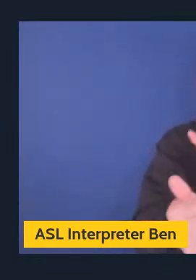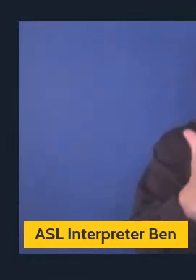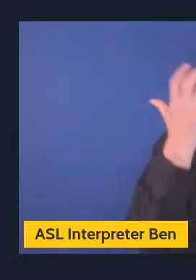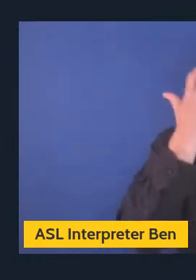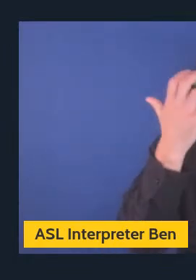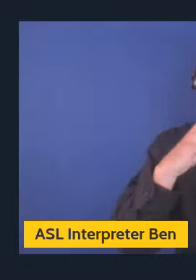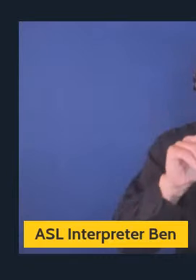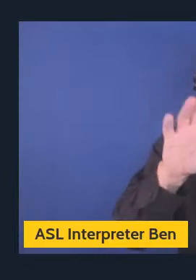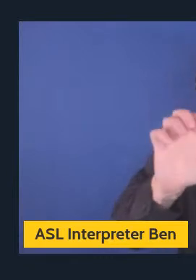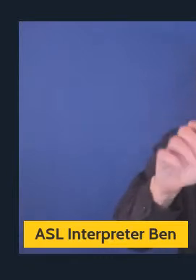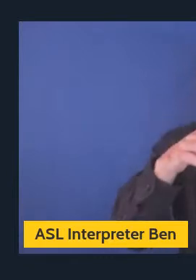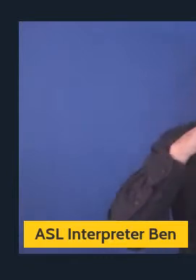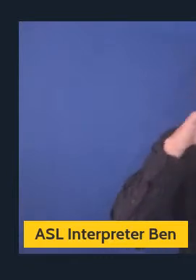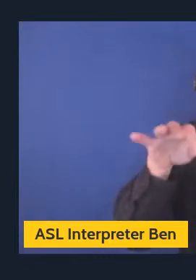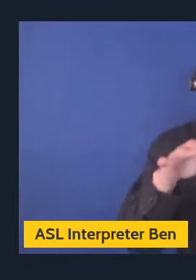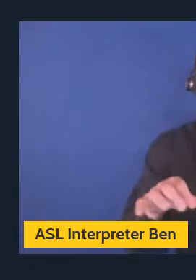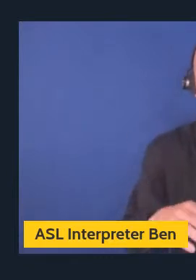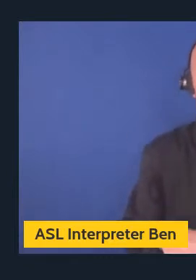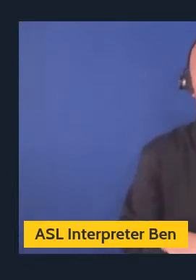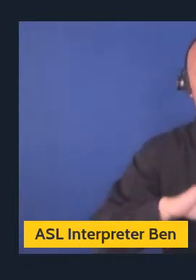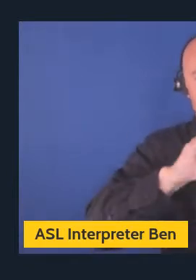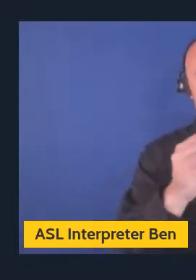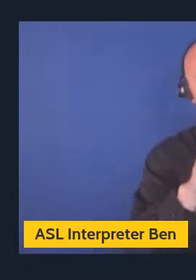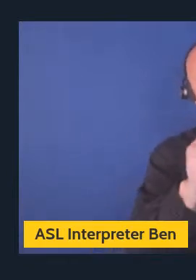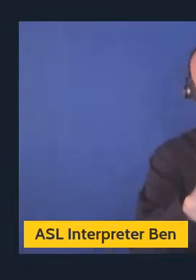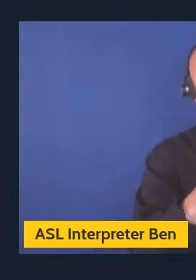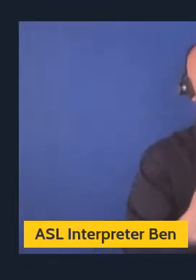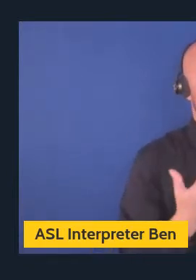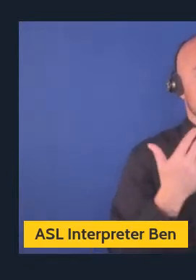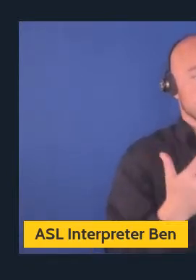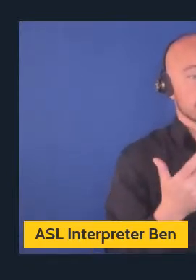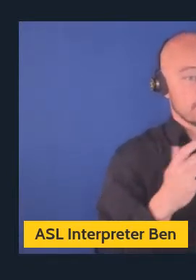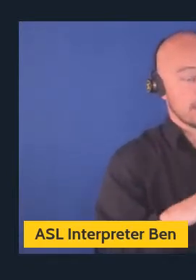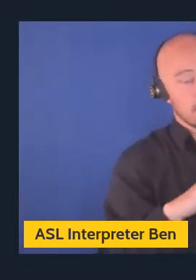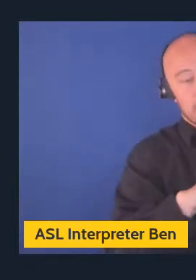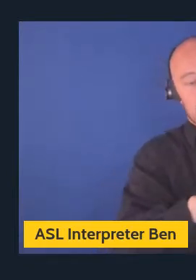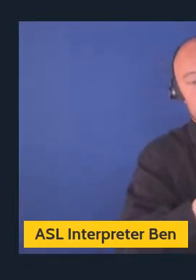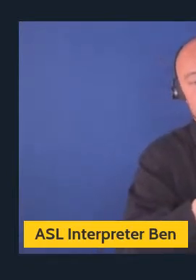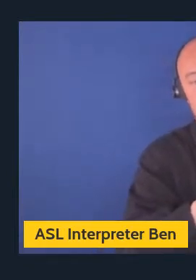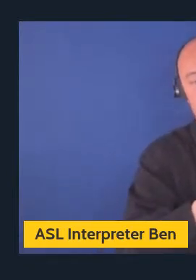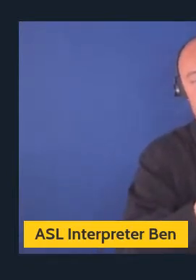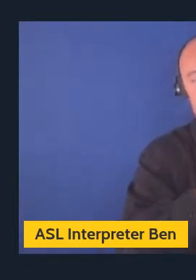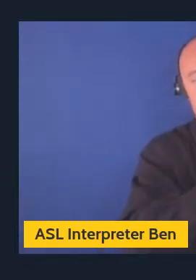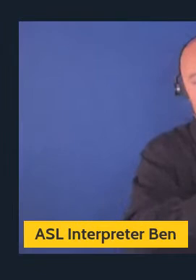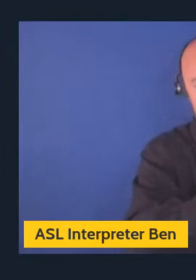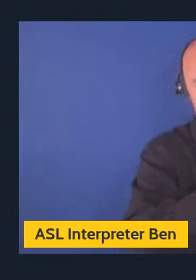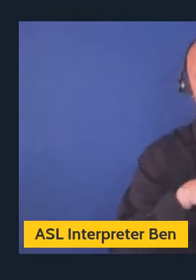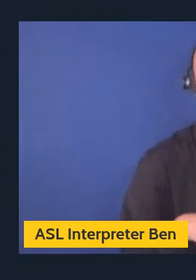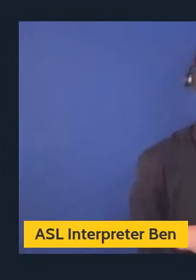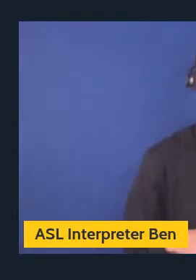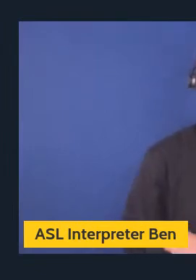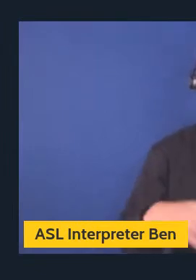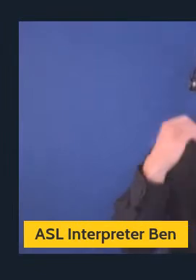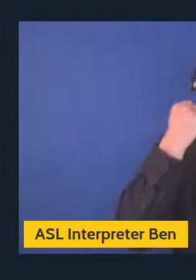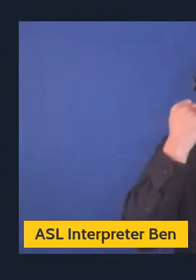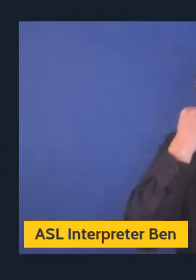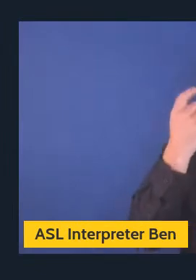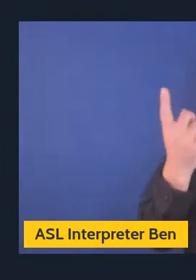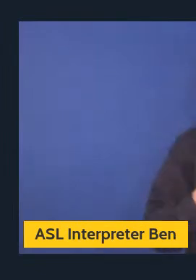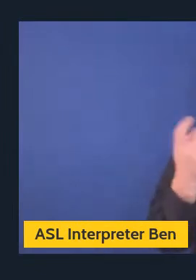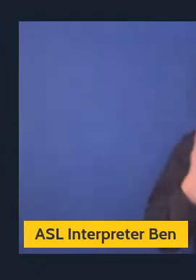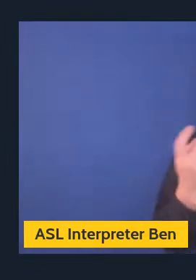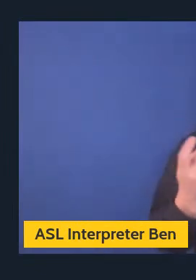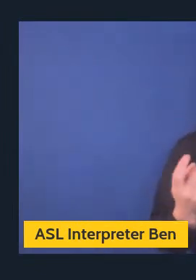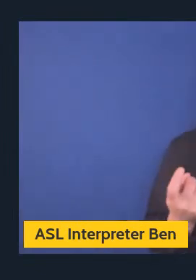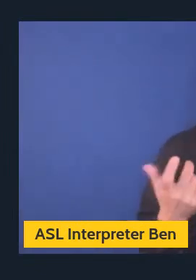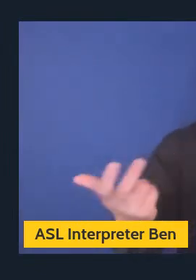code walkthrough. James is hanging around in our CDK Day Slack on the Track 2 channel. If you have any questions, feel free to